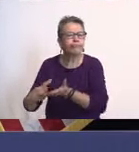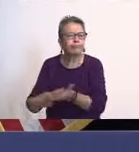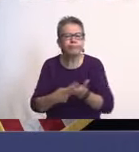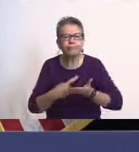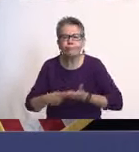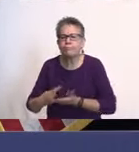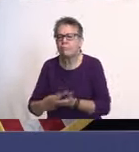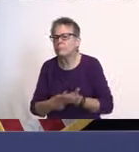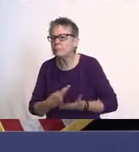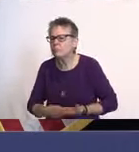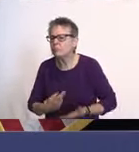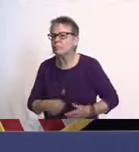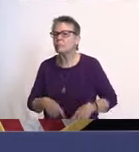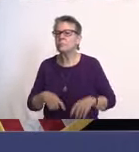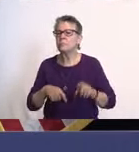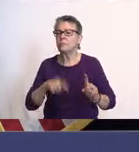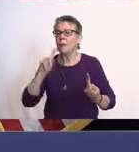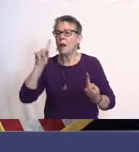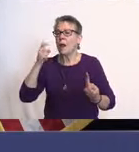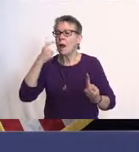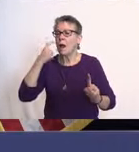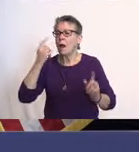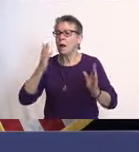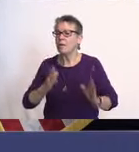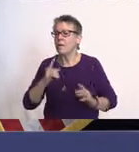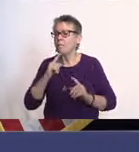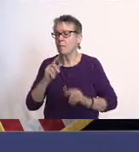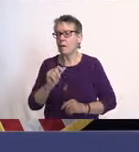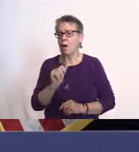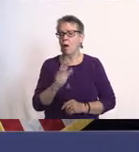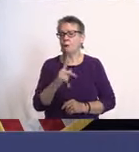door. Big focus on infrastructure,